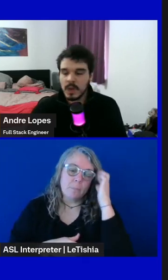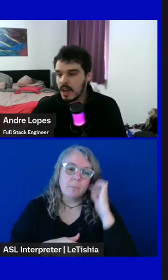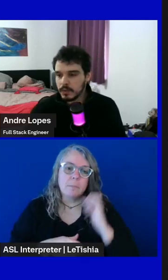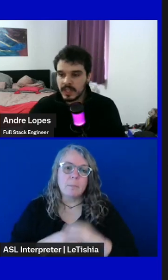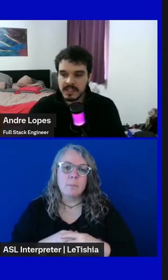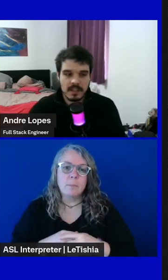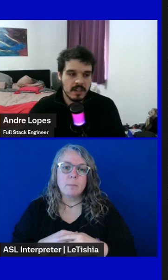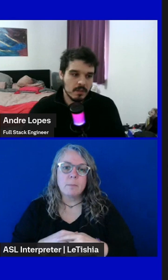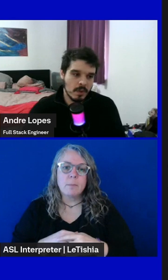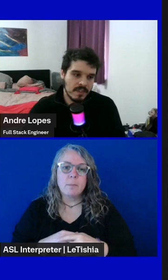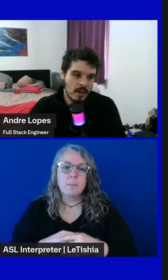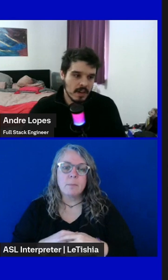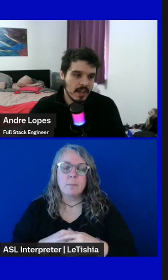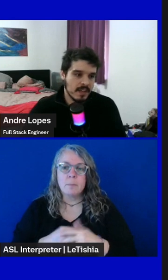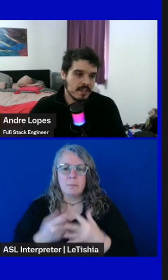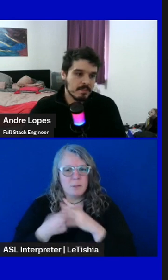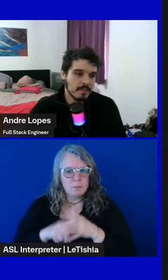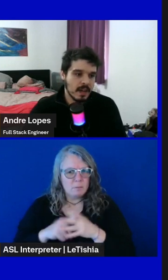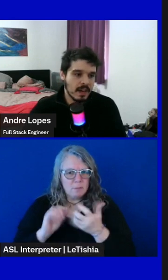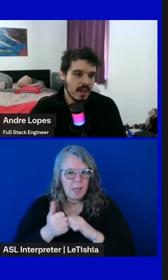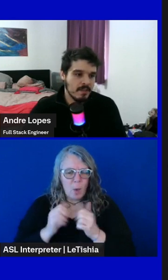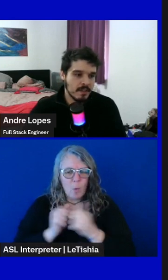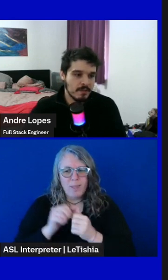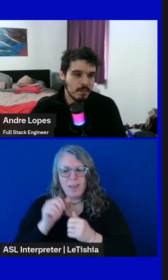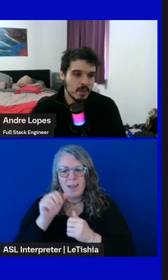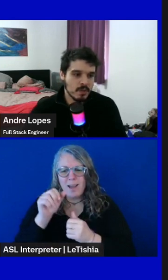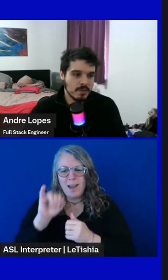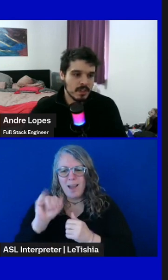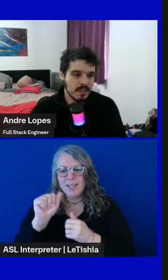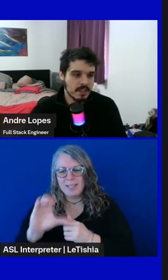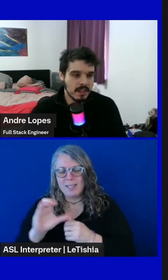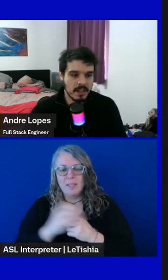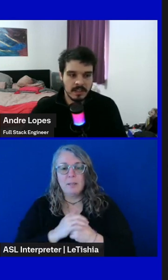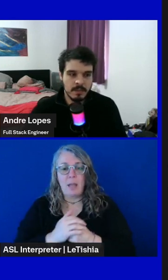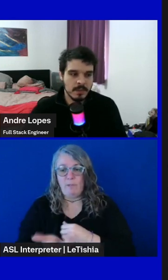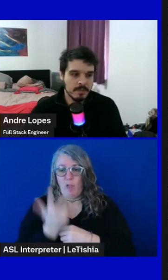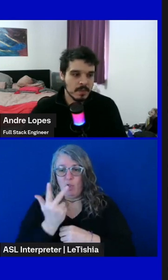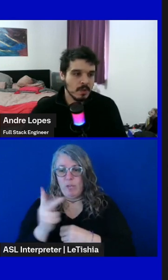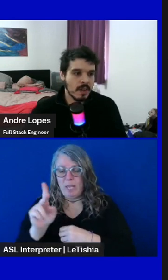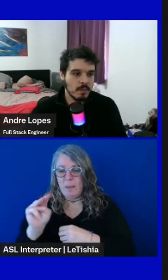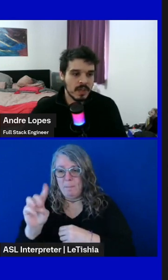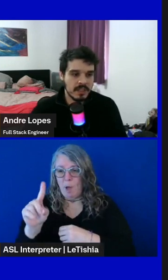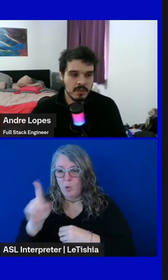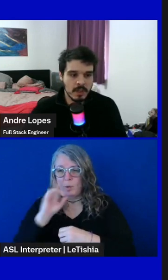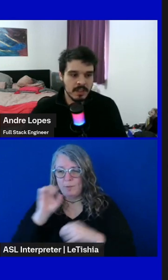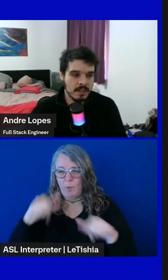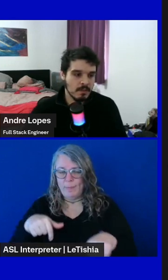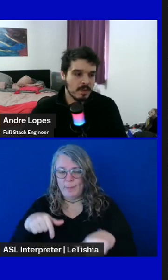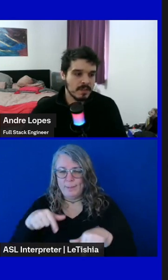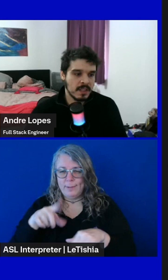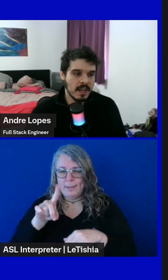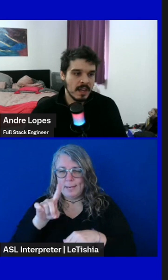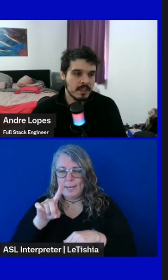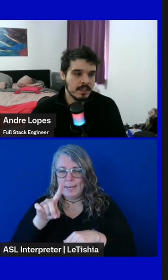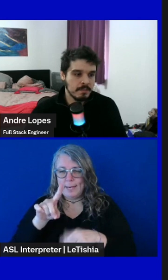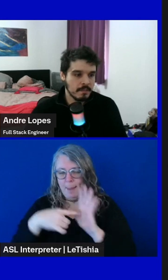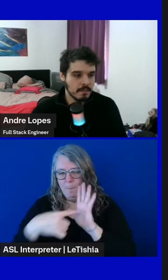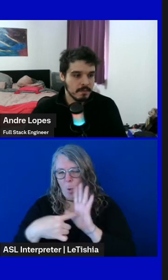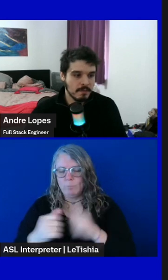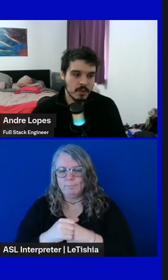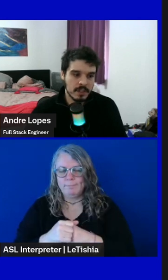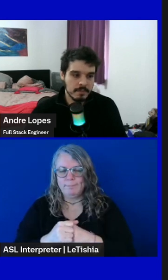So how do we get started with our IAC? I have here 3 modules for this demo. So I will get this one here with the